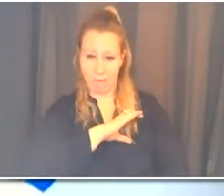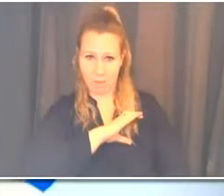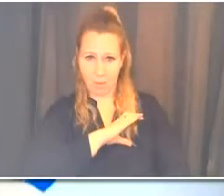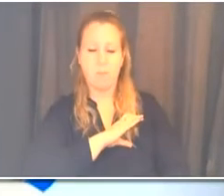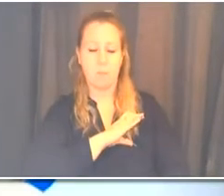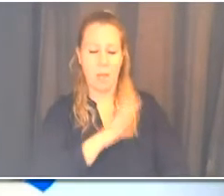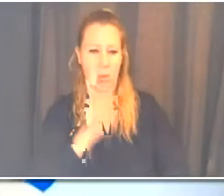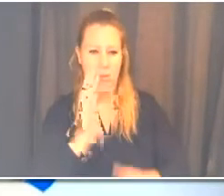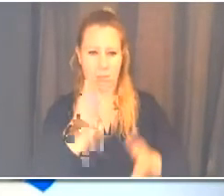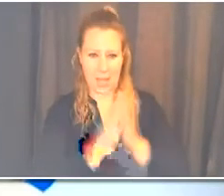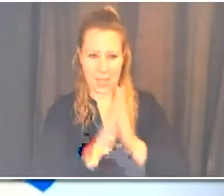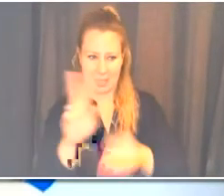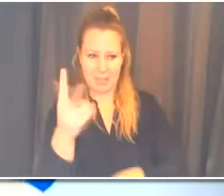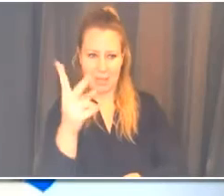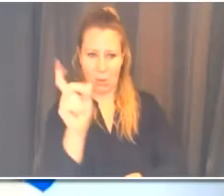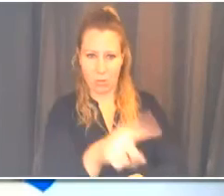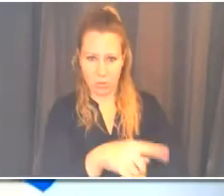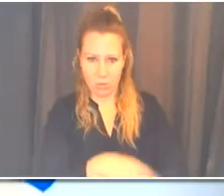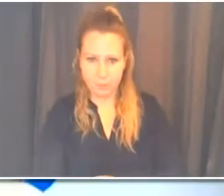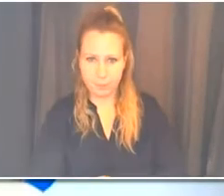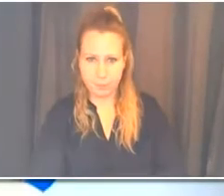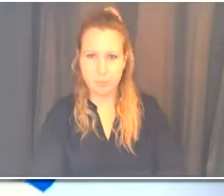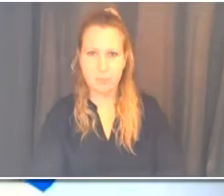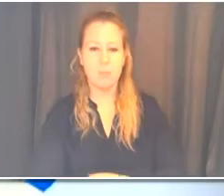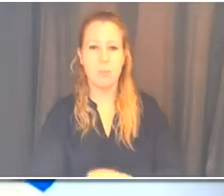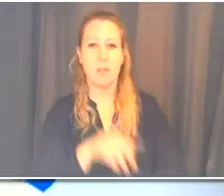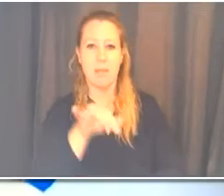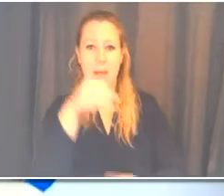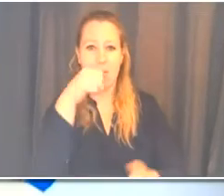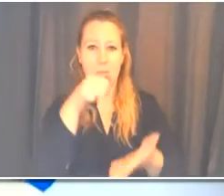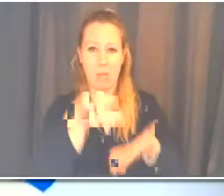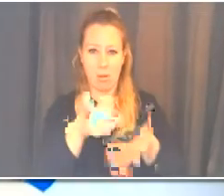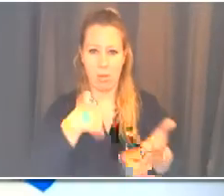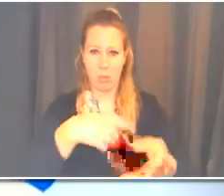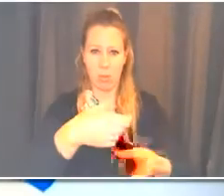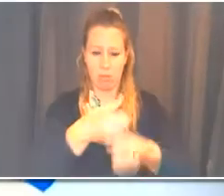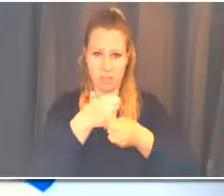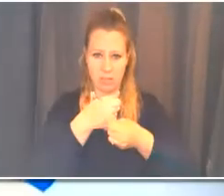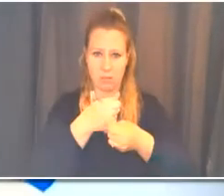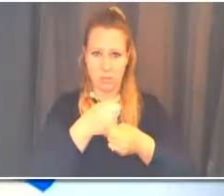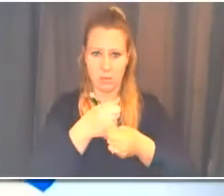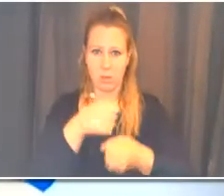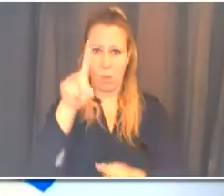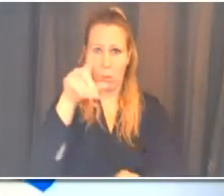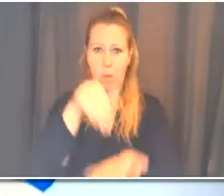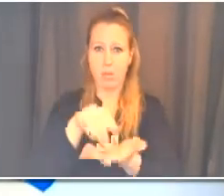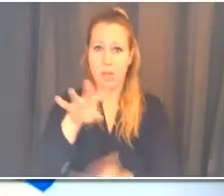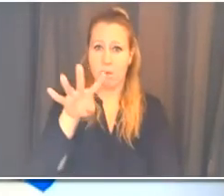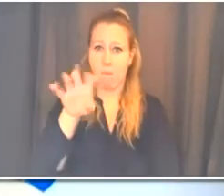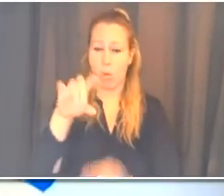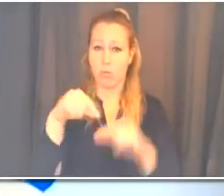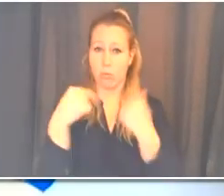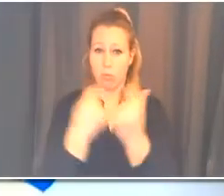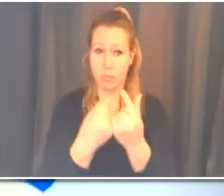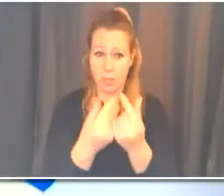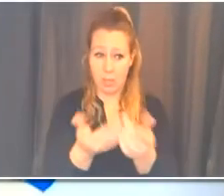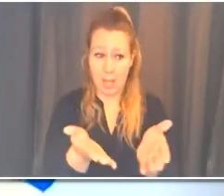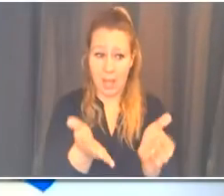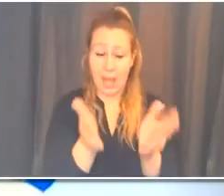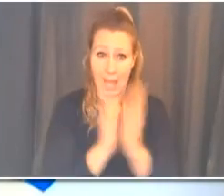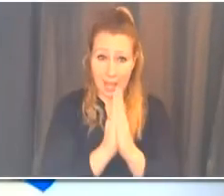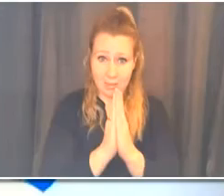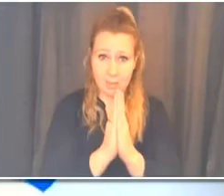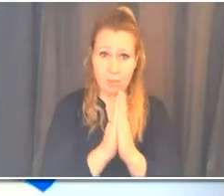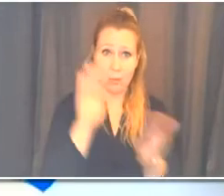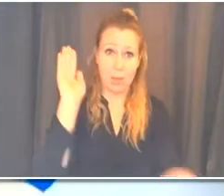rethink how we work in our communities how we how we re um uh the letter is a beautiful